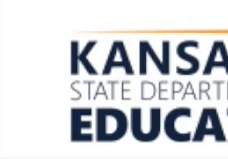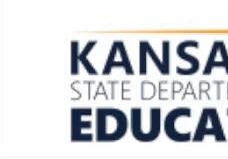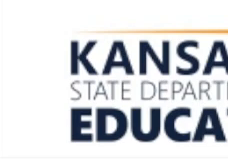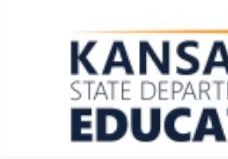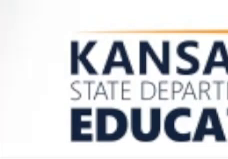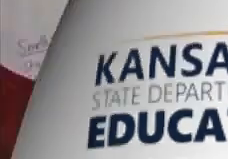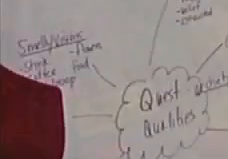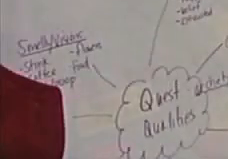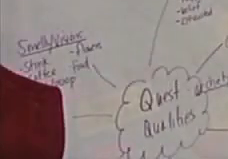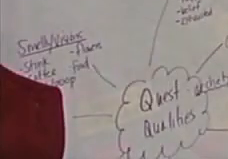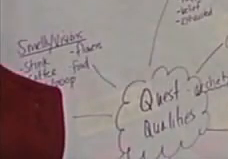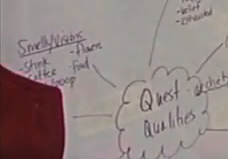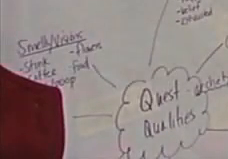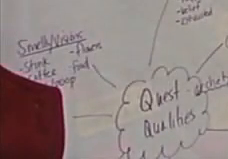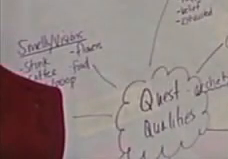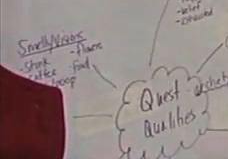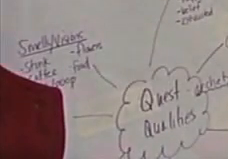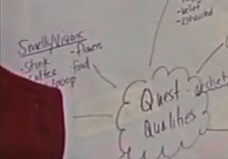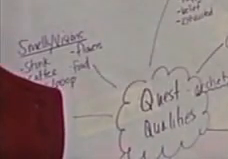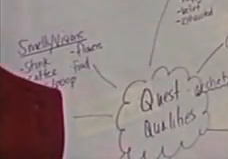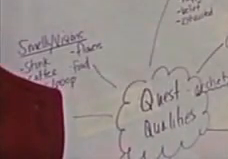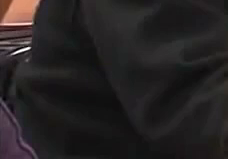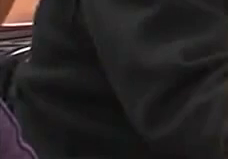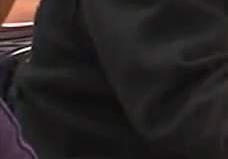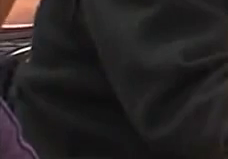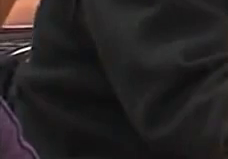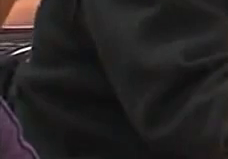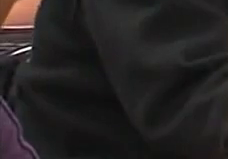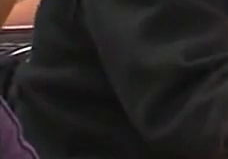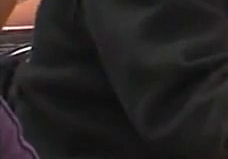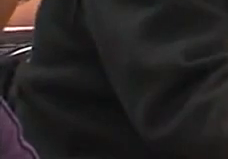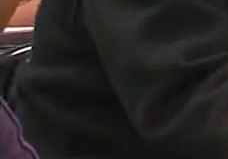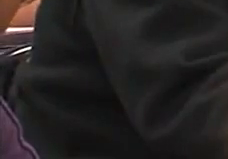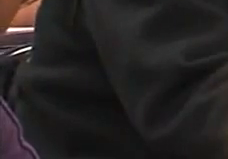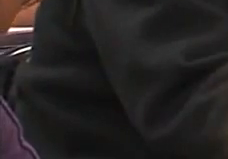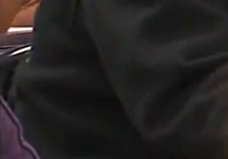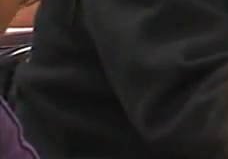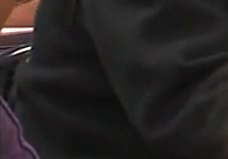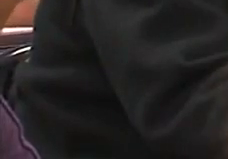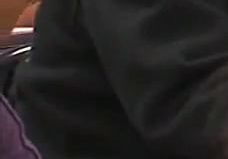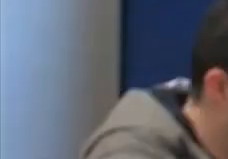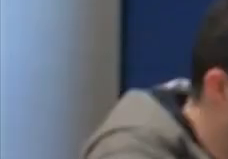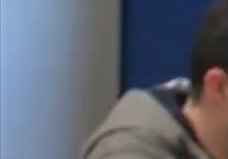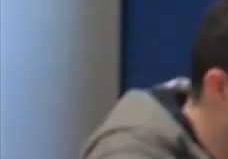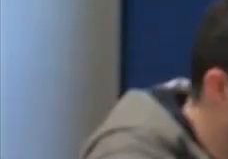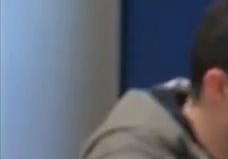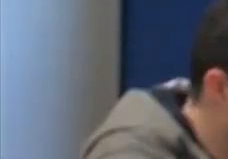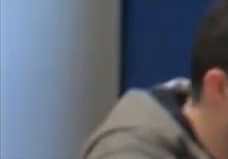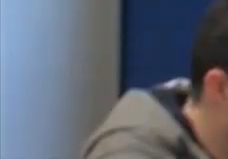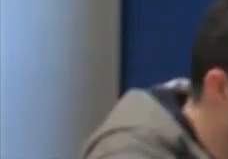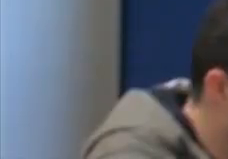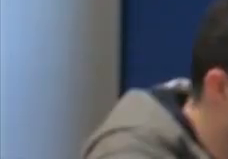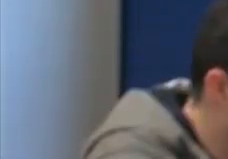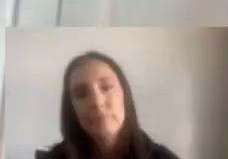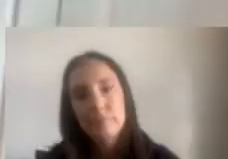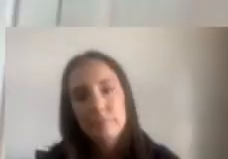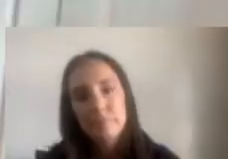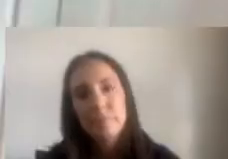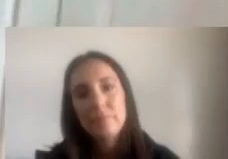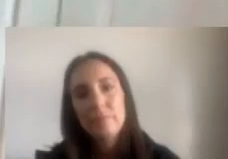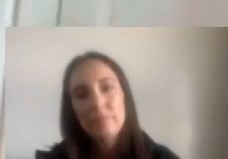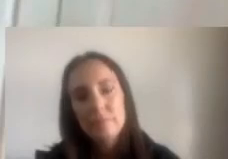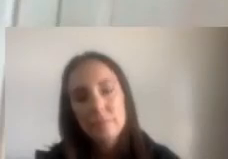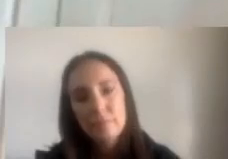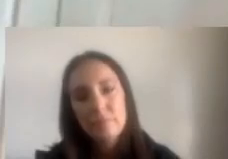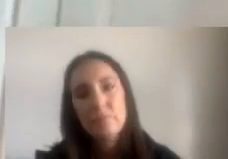mandate, according to Governor Kelly. Tuesday, the Kansas State Board of Education released the 1,000-page plan for in-person, hybrid, and remote learning. I